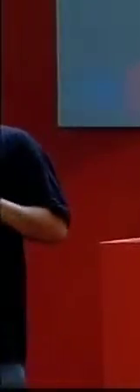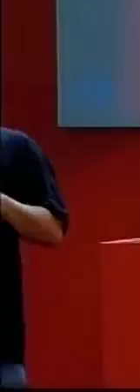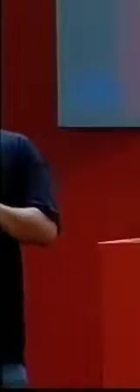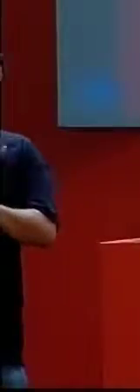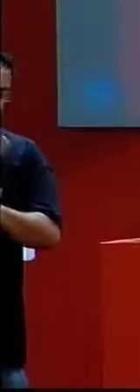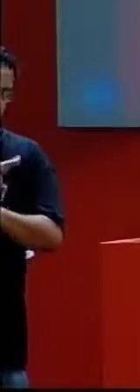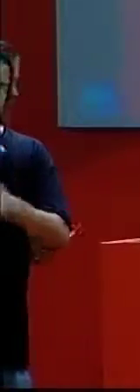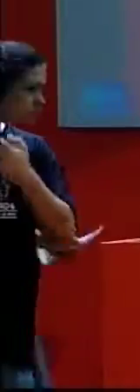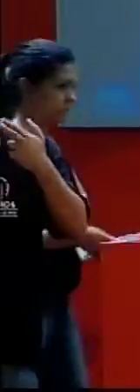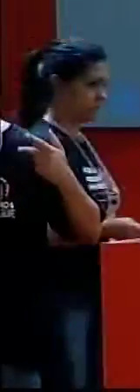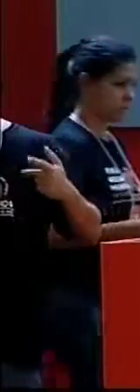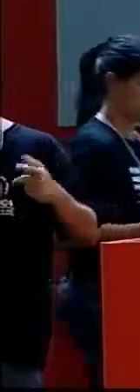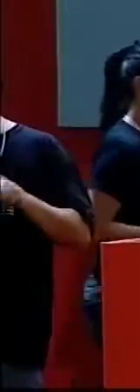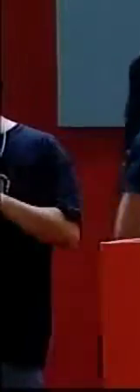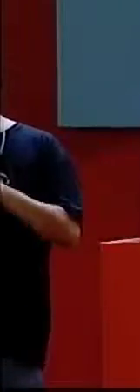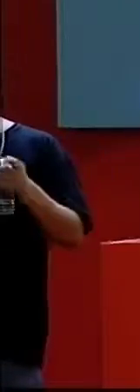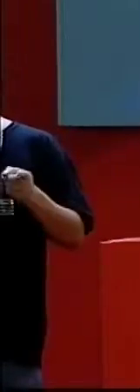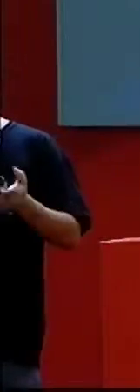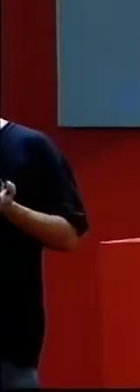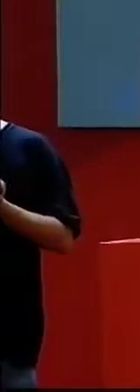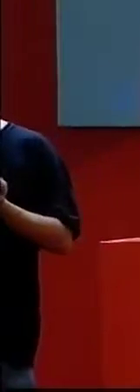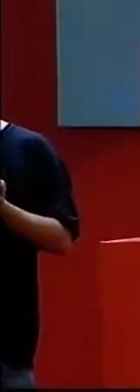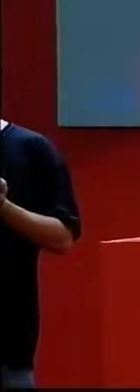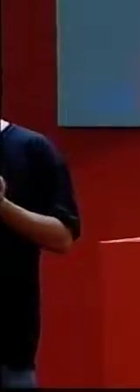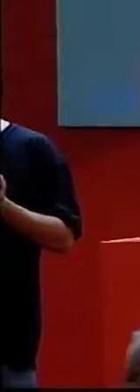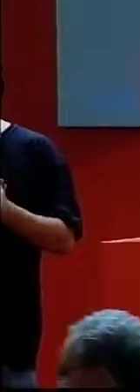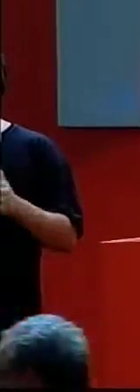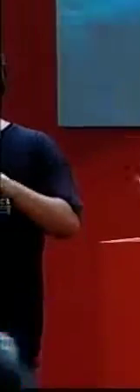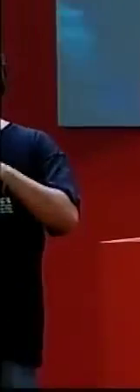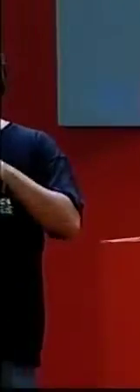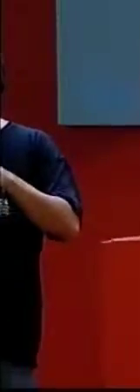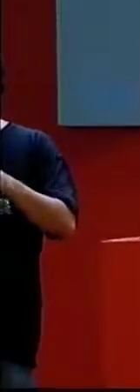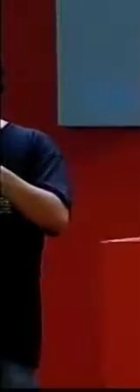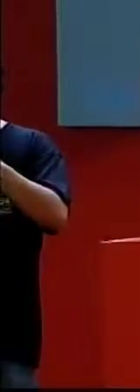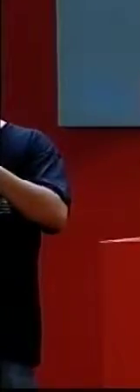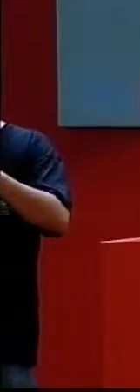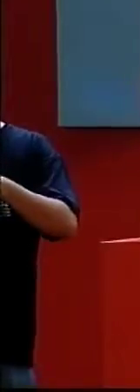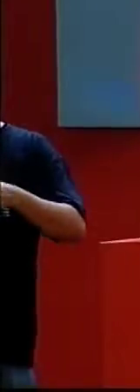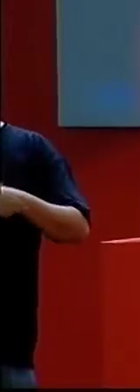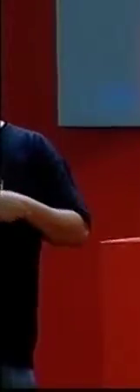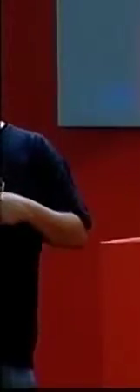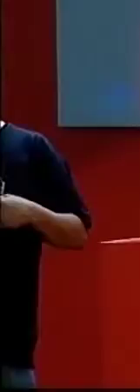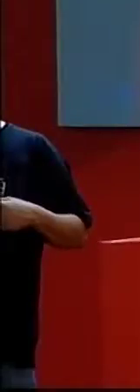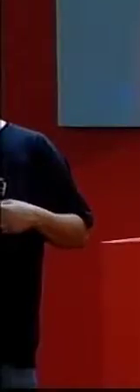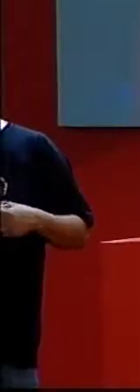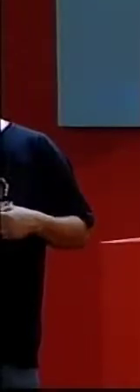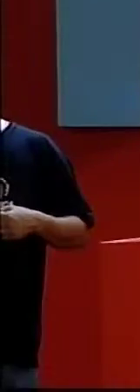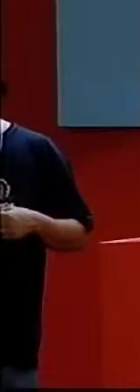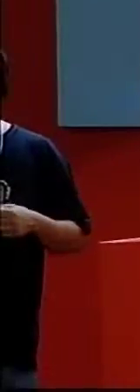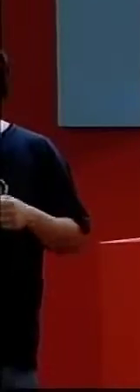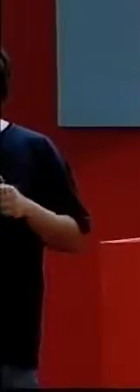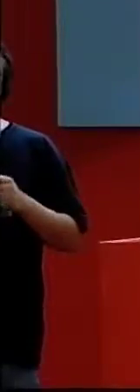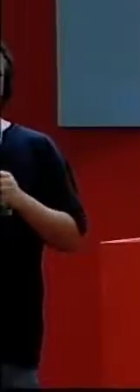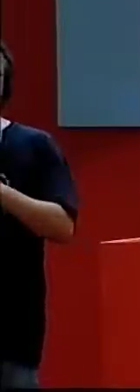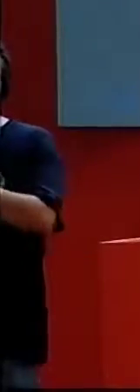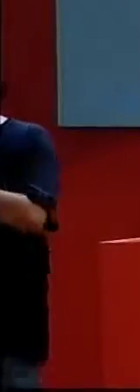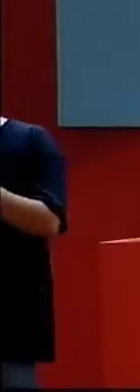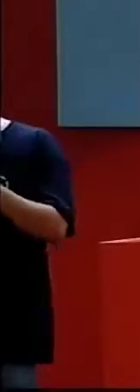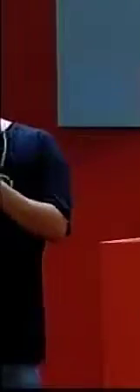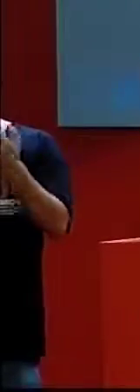But because the Copenhagen climate talks showed us all of the problems, all of